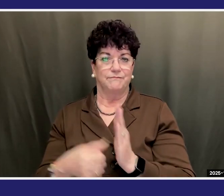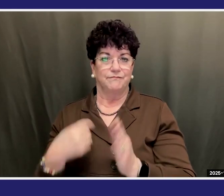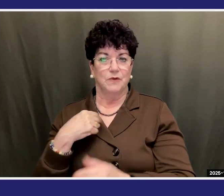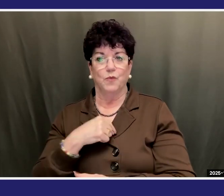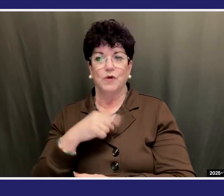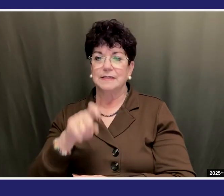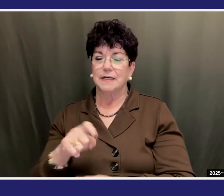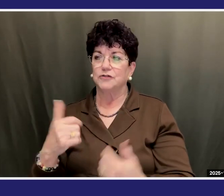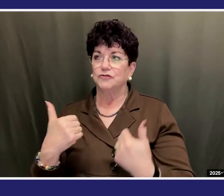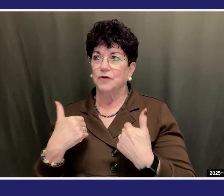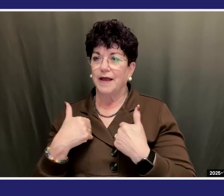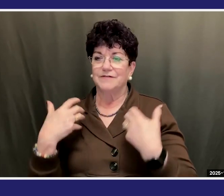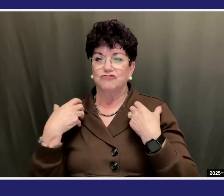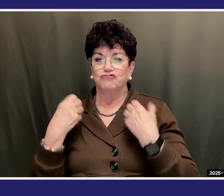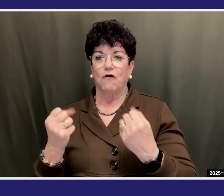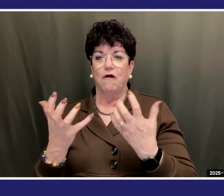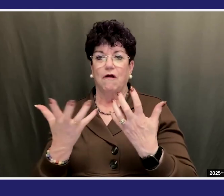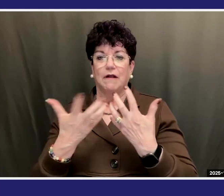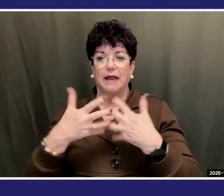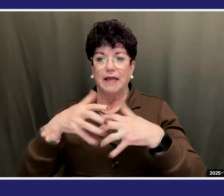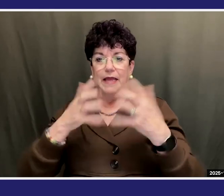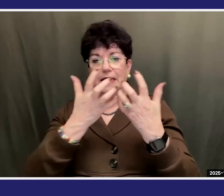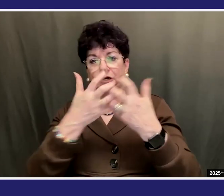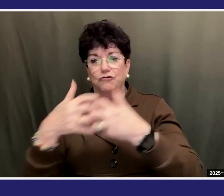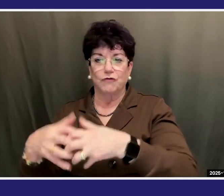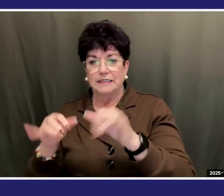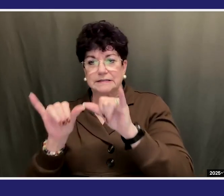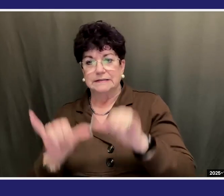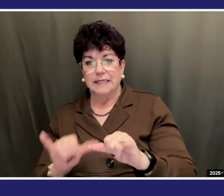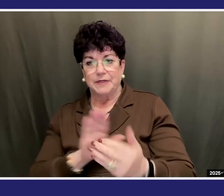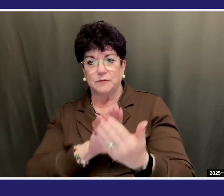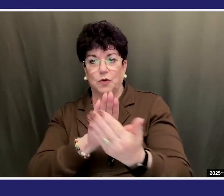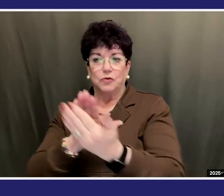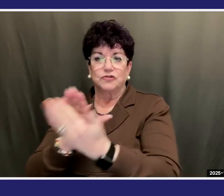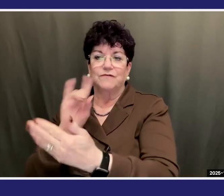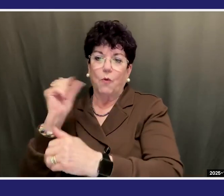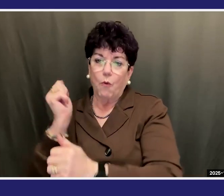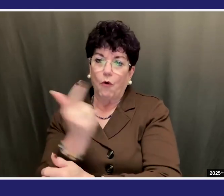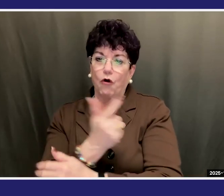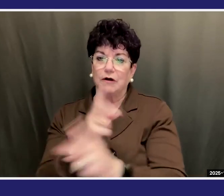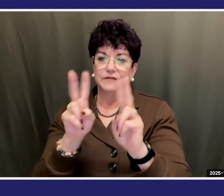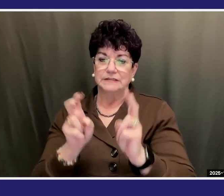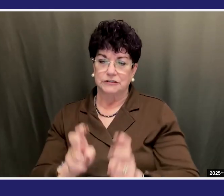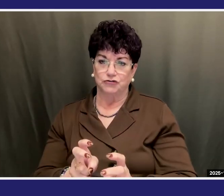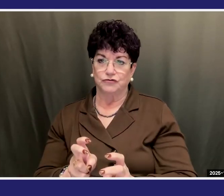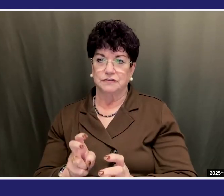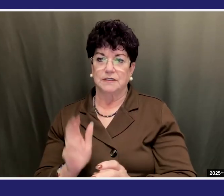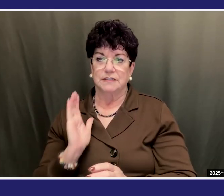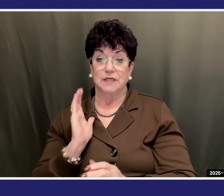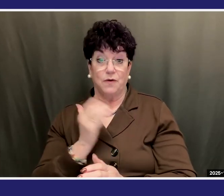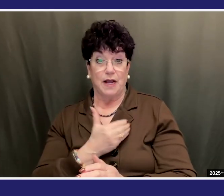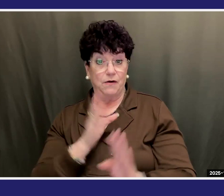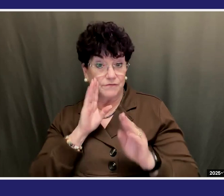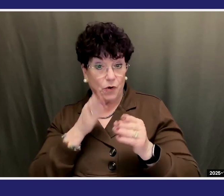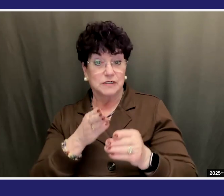very strong, integrated, systemic approach to all of these issues. And so our effort is really centered on